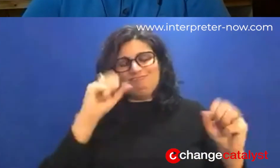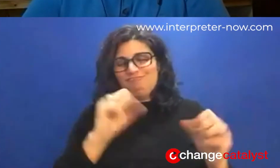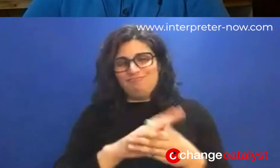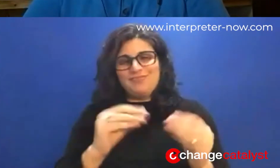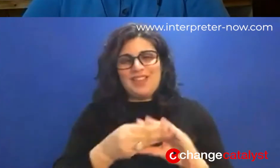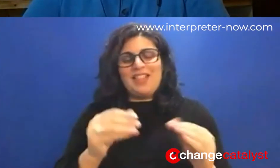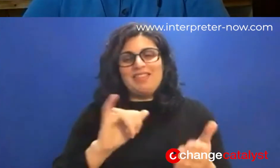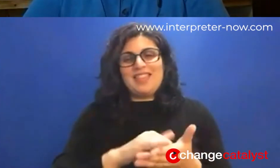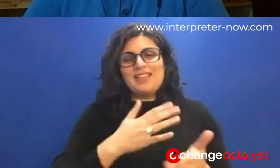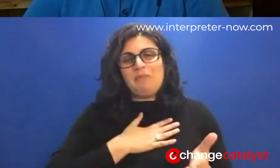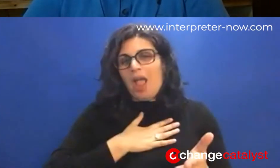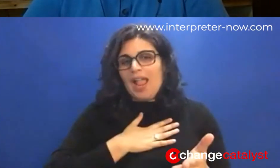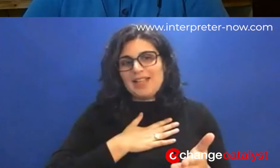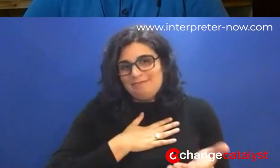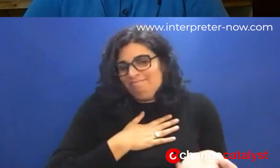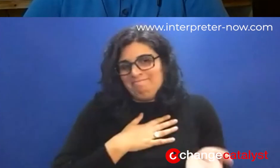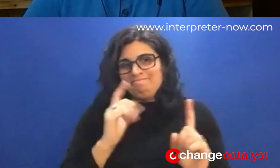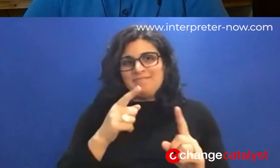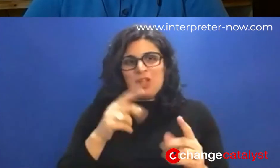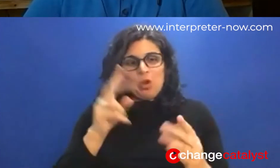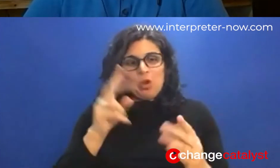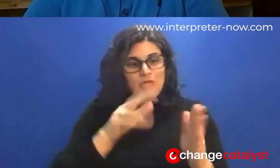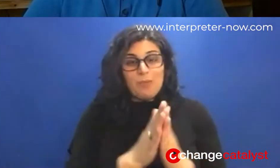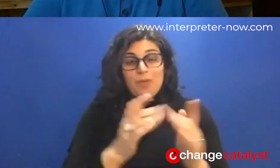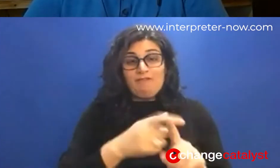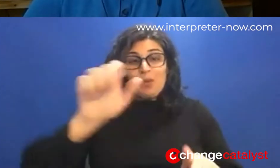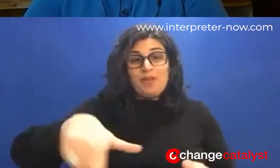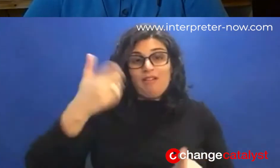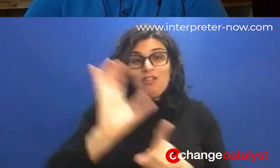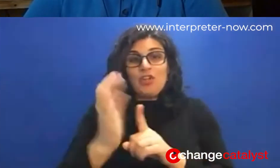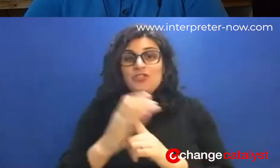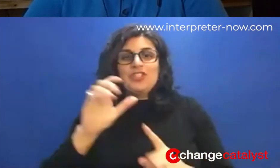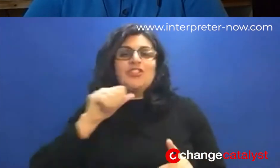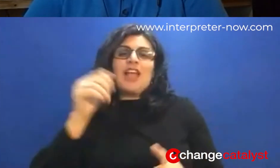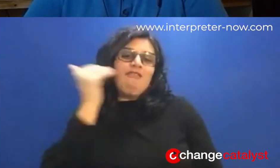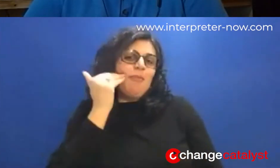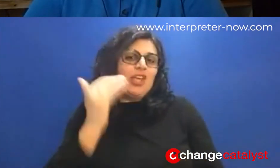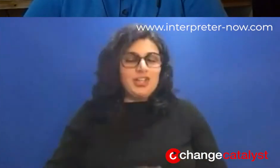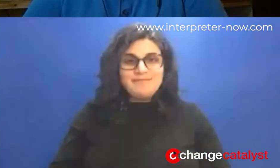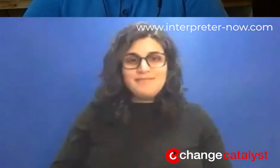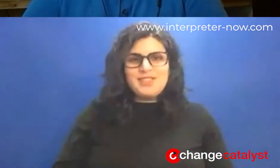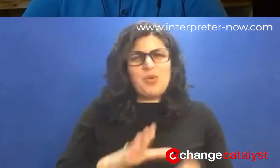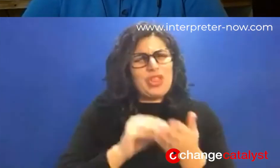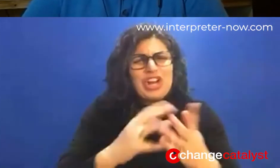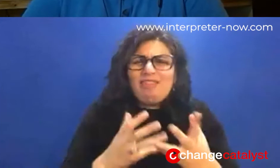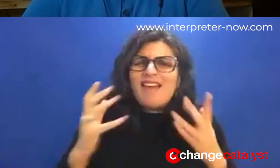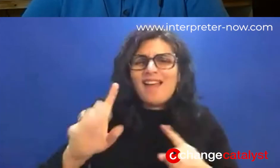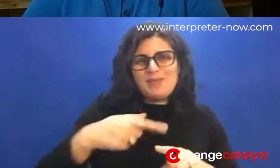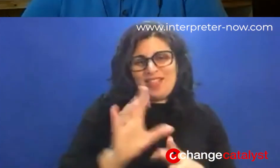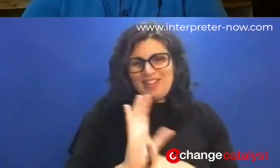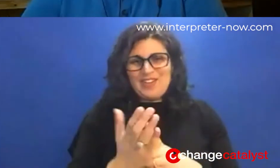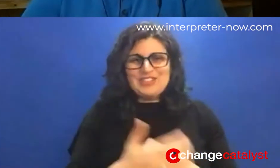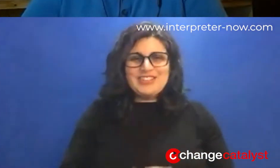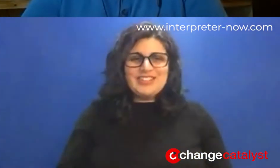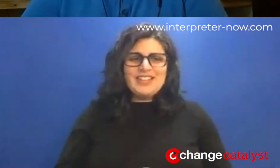my commandment, very short. It's like, go read a book from a culture you're not used to, because you'll learn a lot about that culture. Awesome.